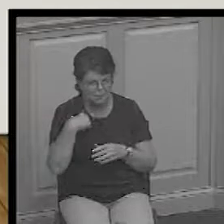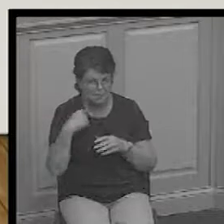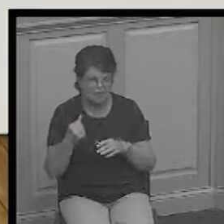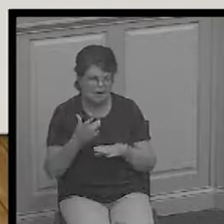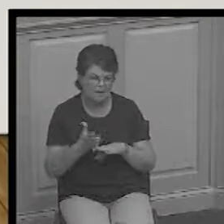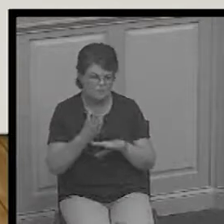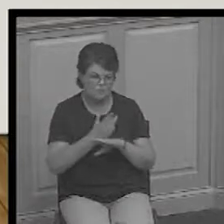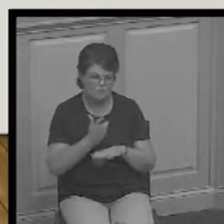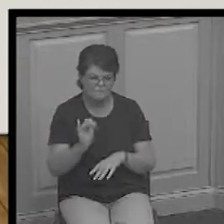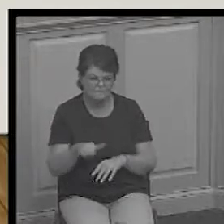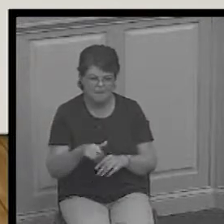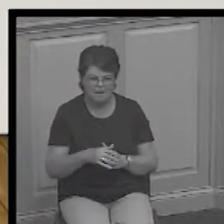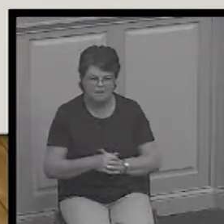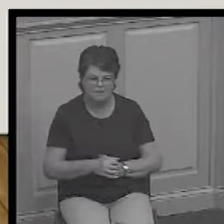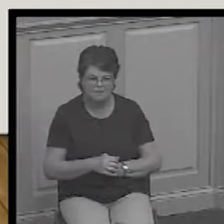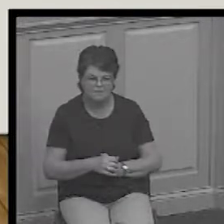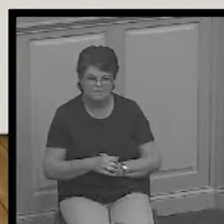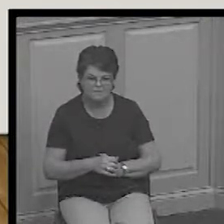that.